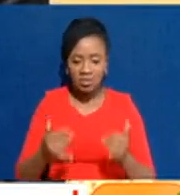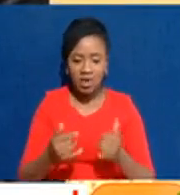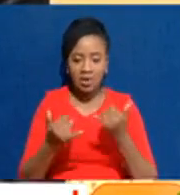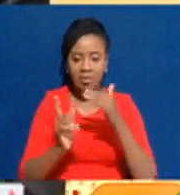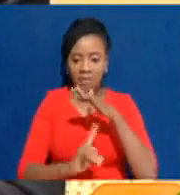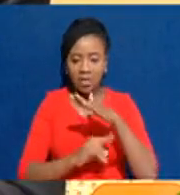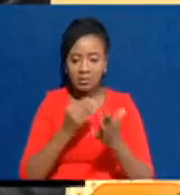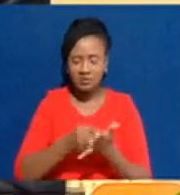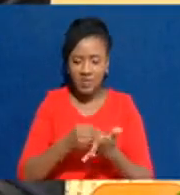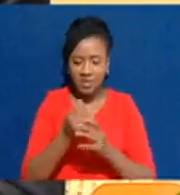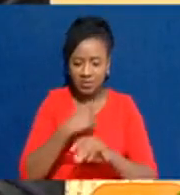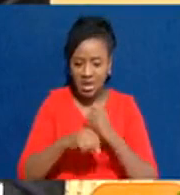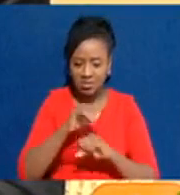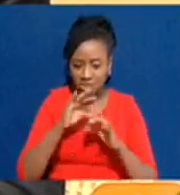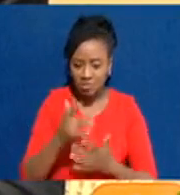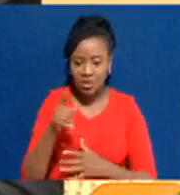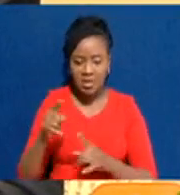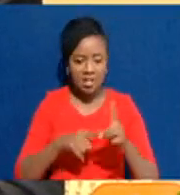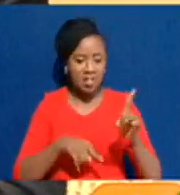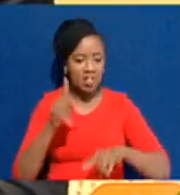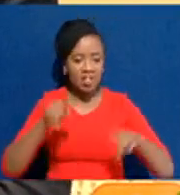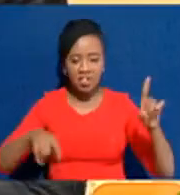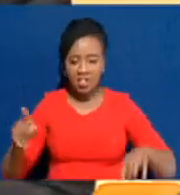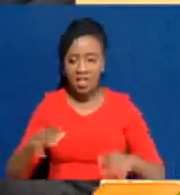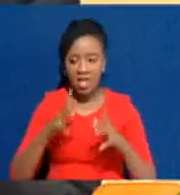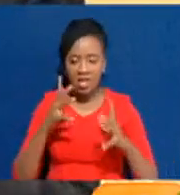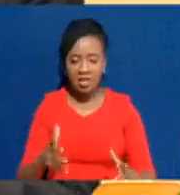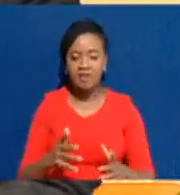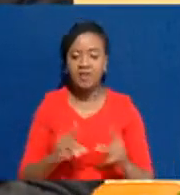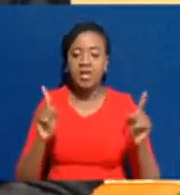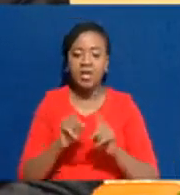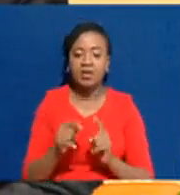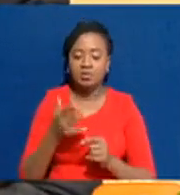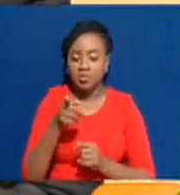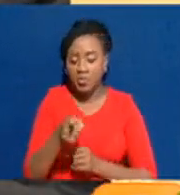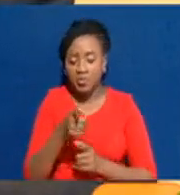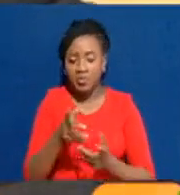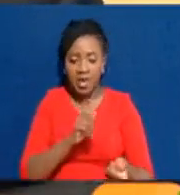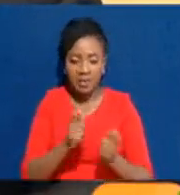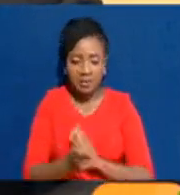Finance were doing were at variance. And this is why I'm talking about this amendment